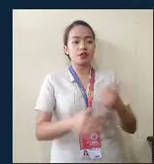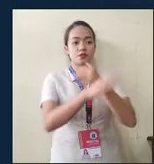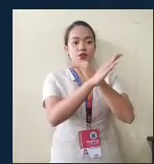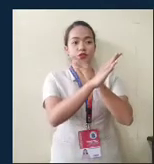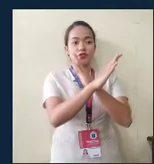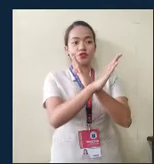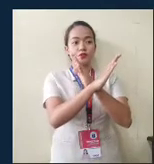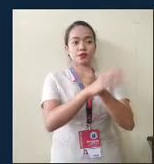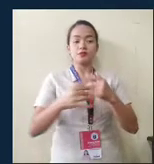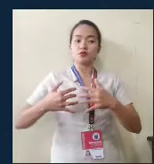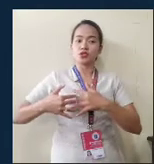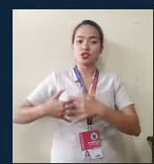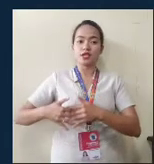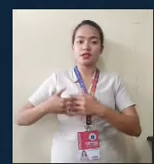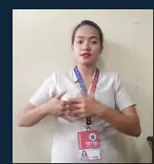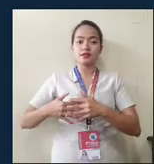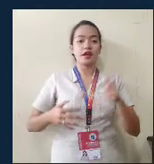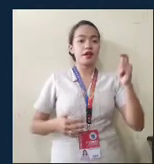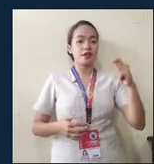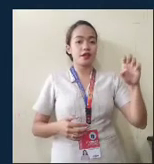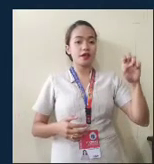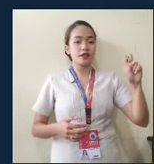during World War II.